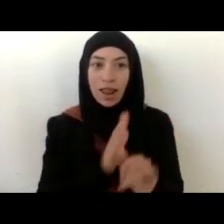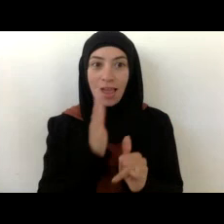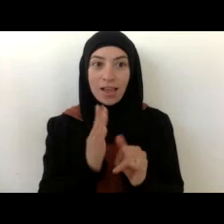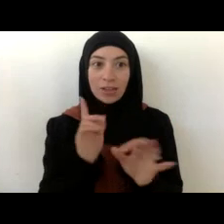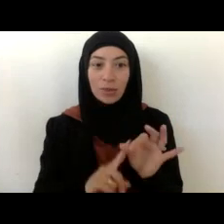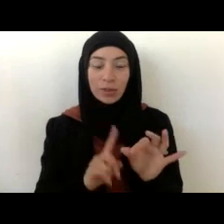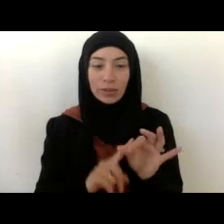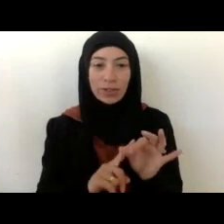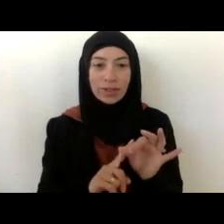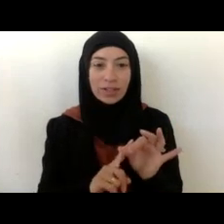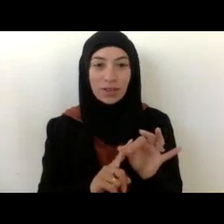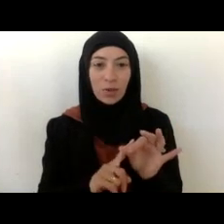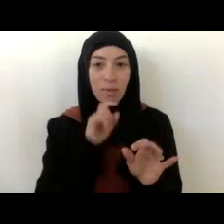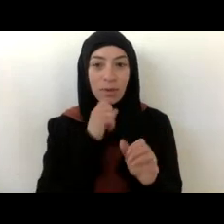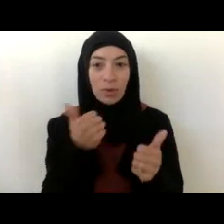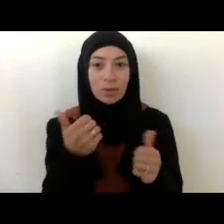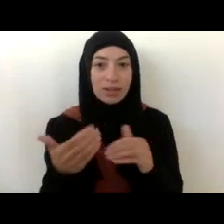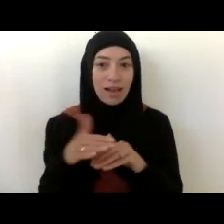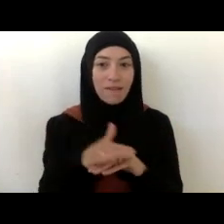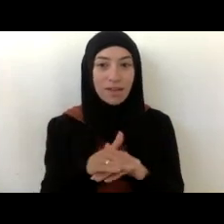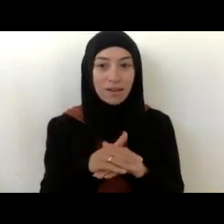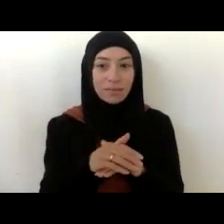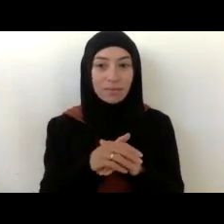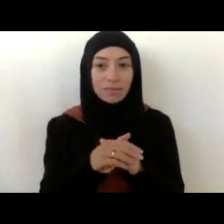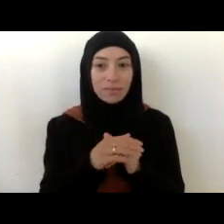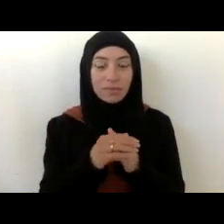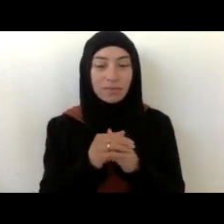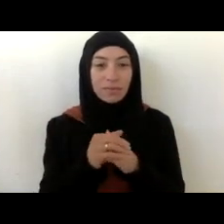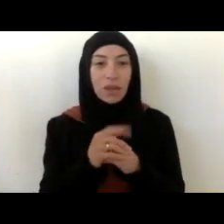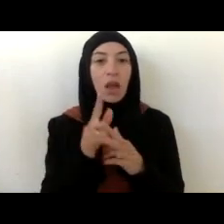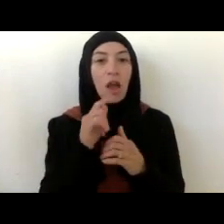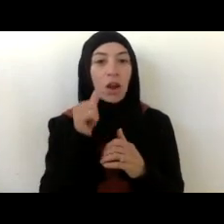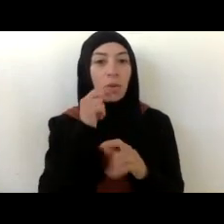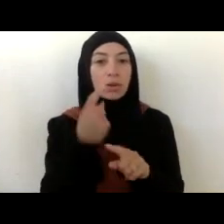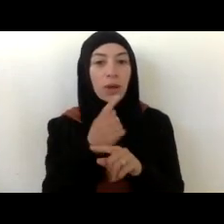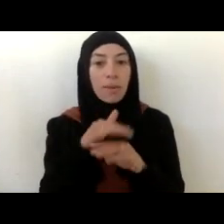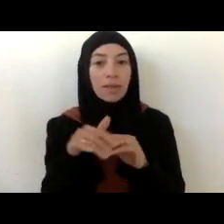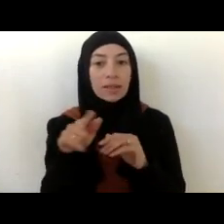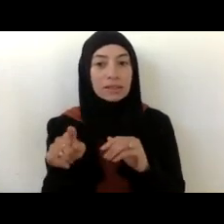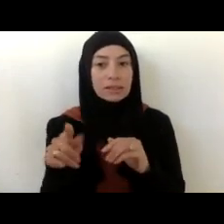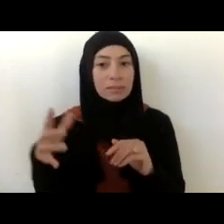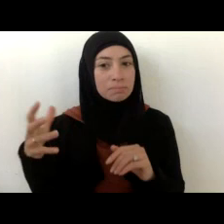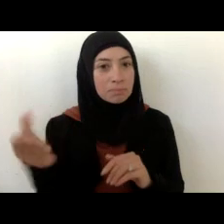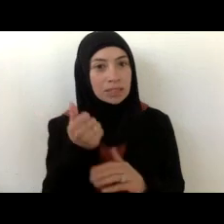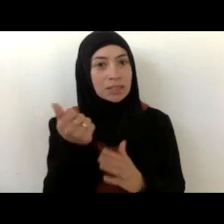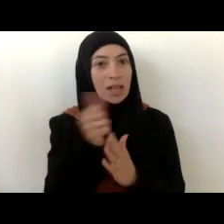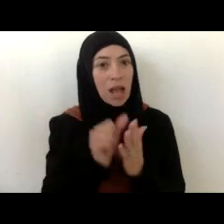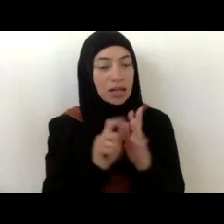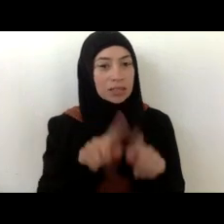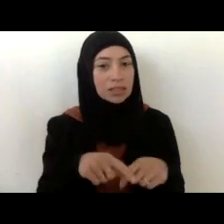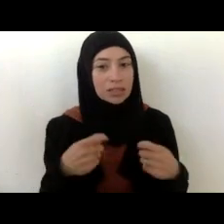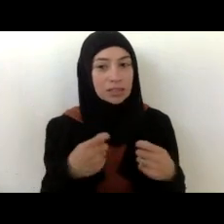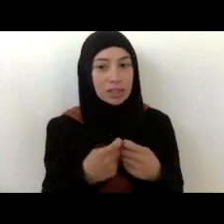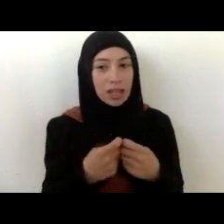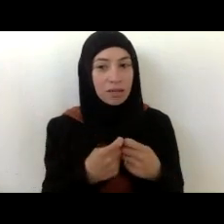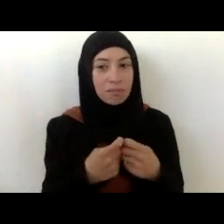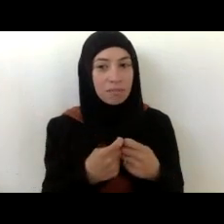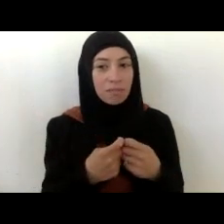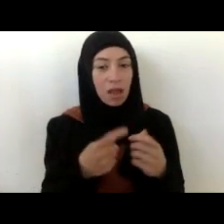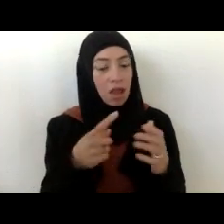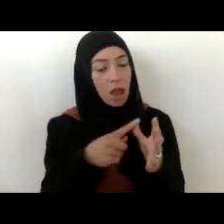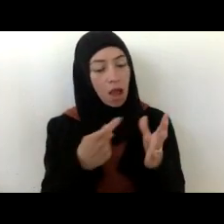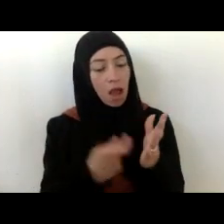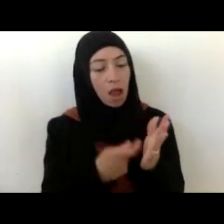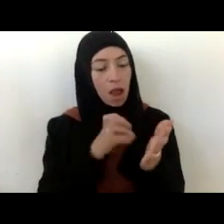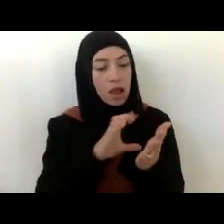off. It would be great just to cover off too. Is it, and Katie, we spoke about this, is it essential that the artist team has done architectural art,